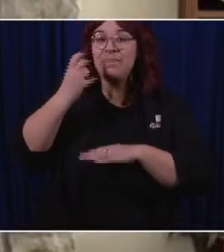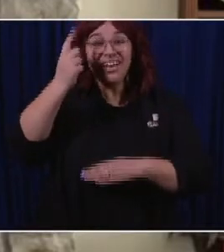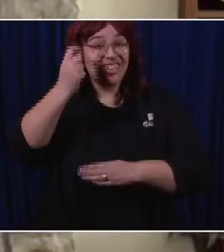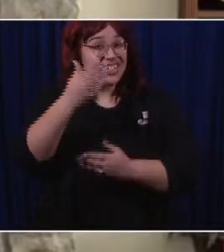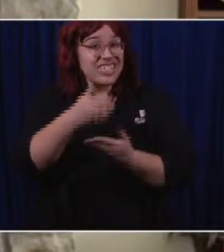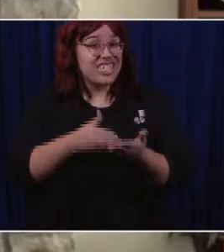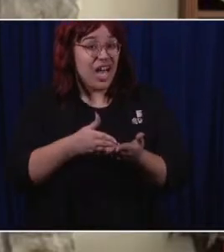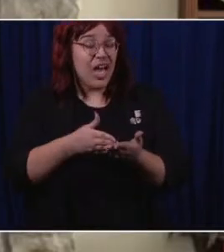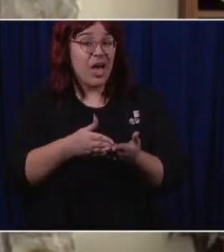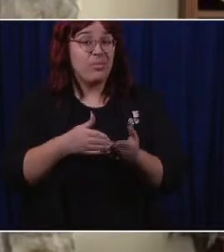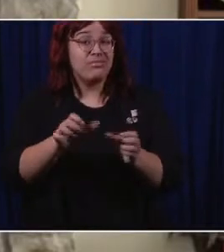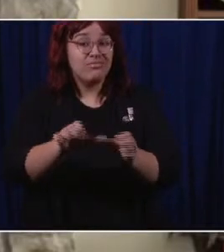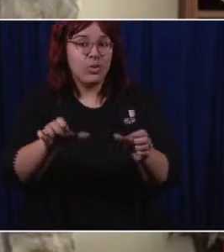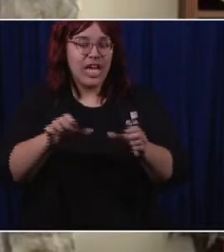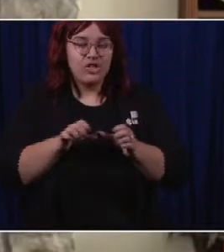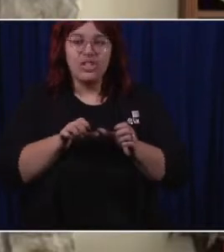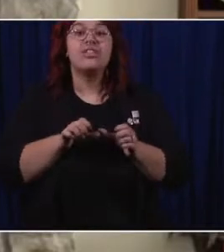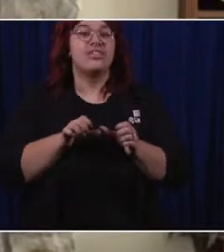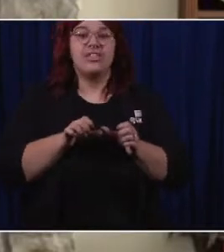day.